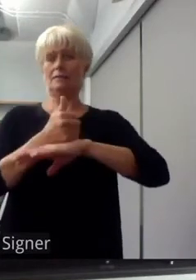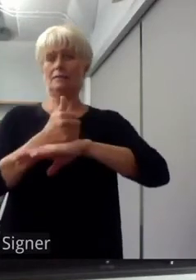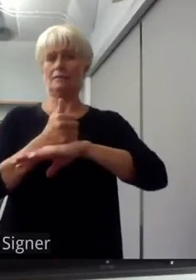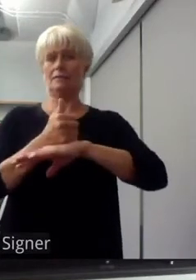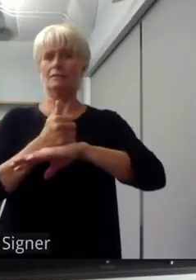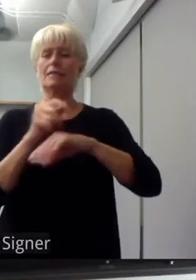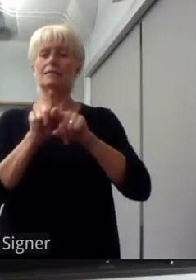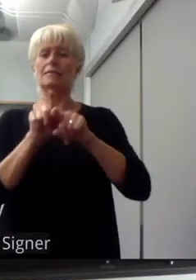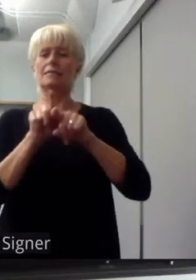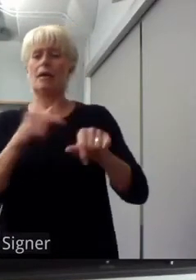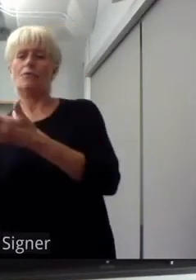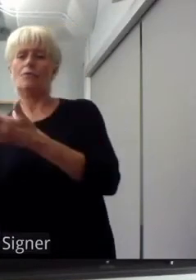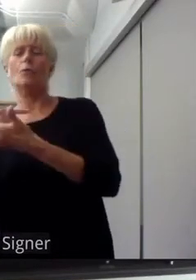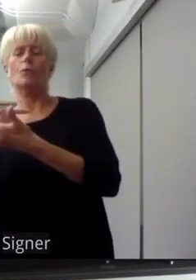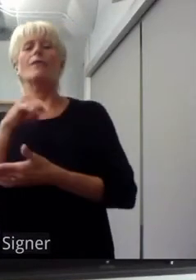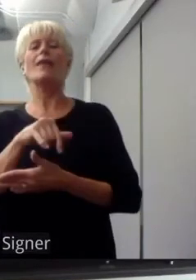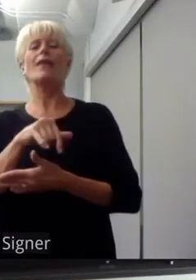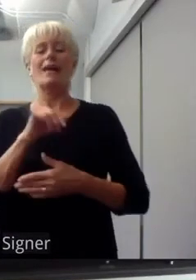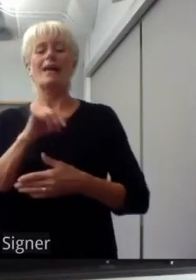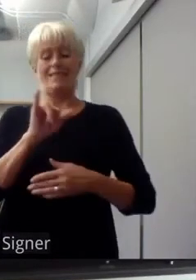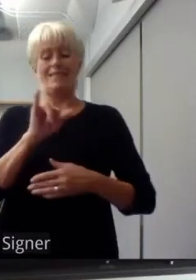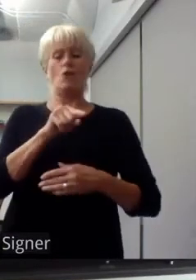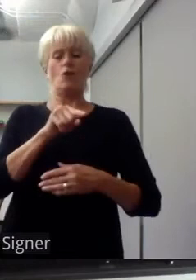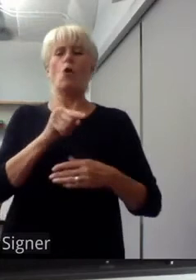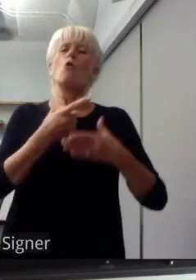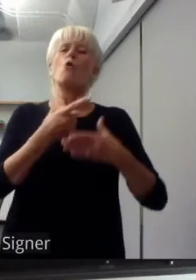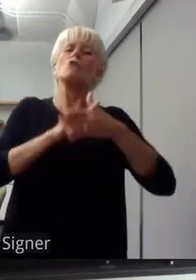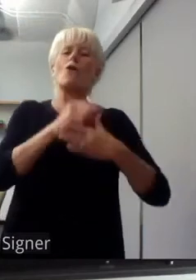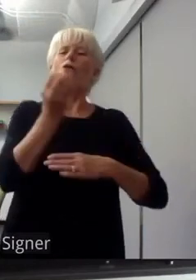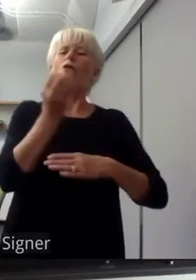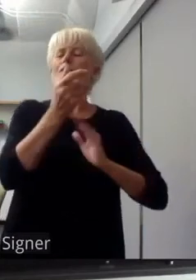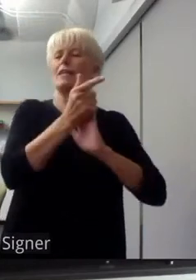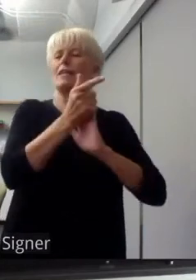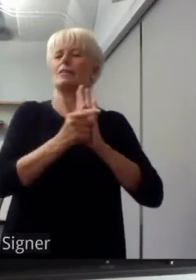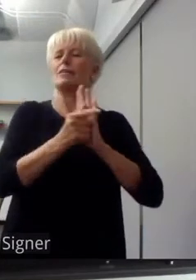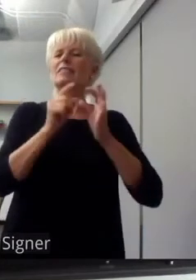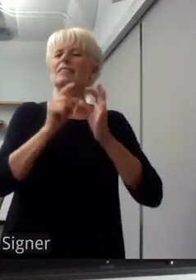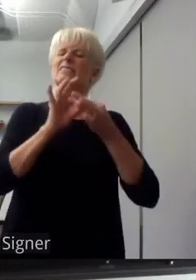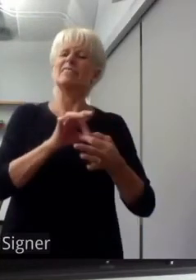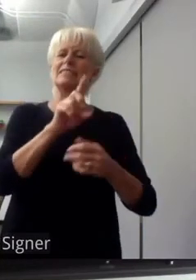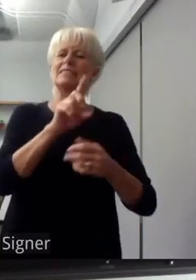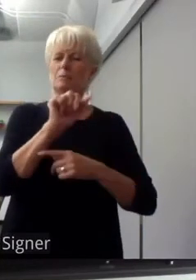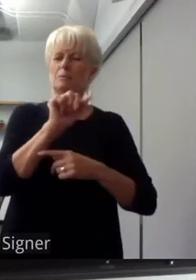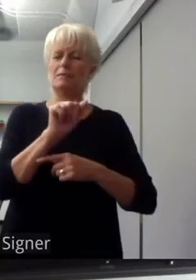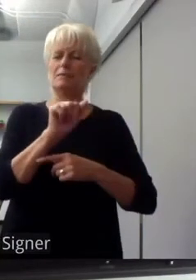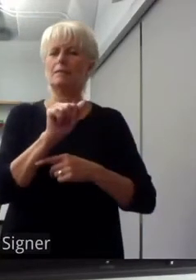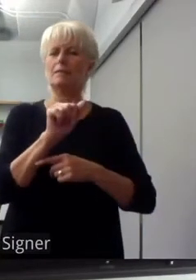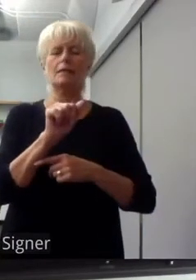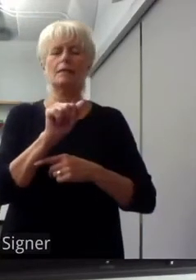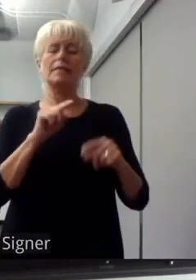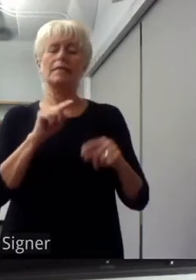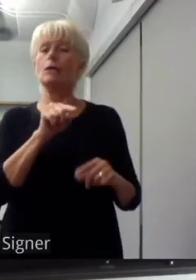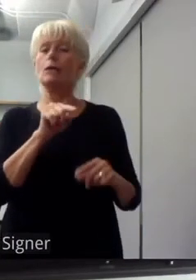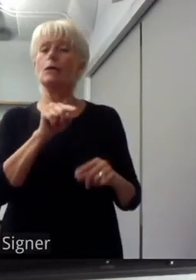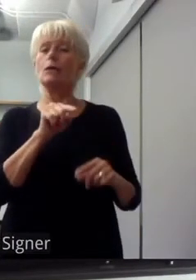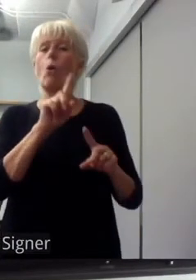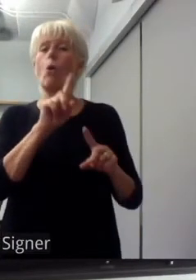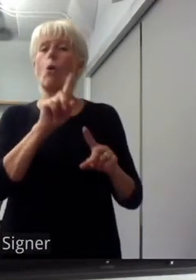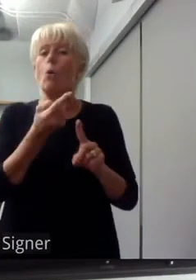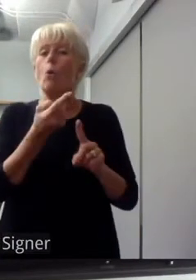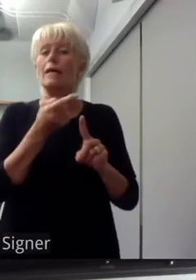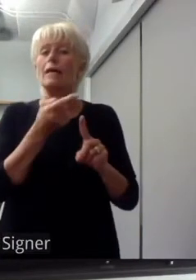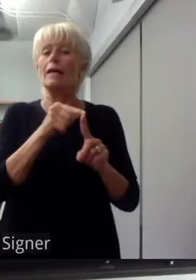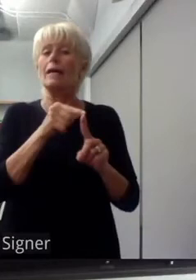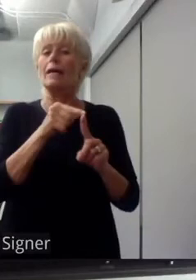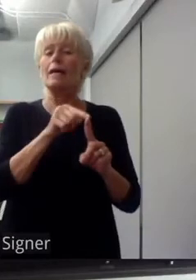original Ontario legislation that dealt with disabilities, but it had only applied to the broader public